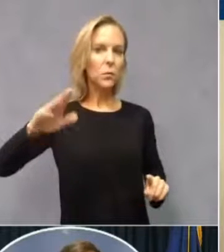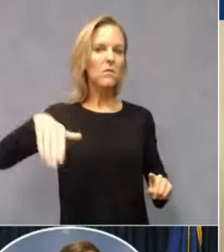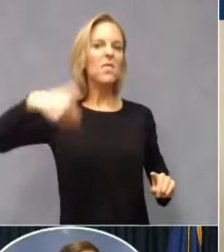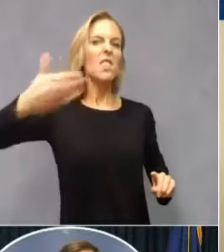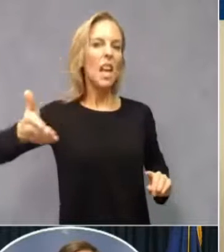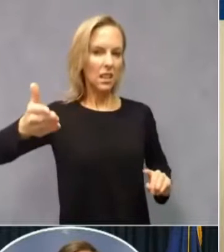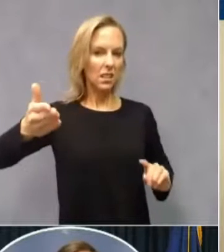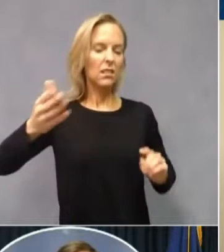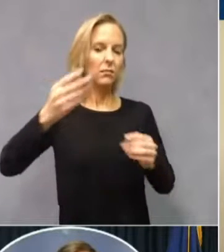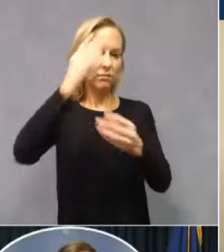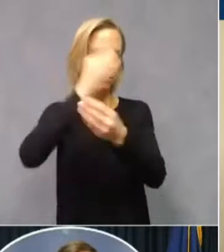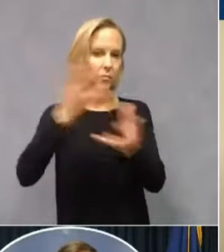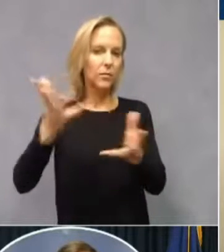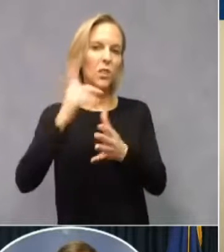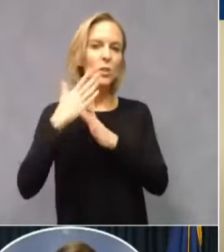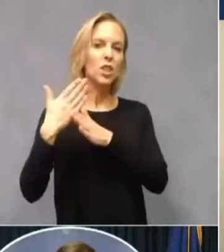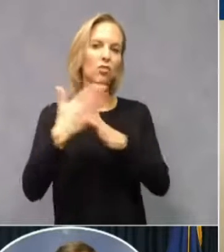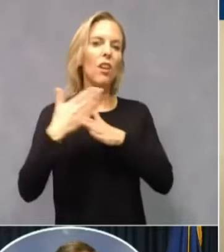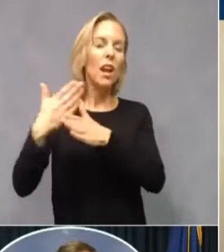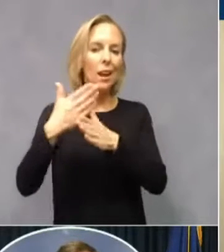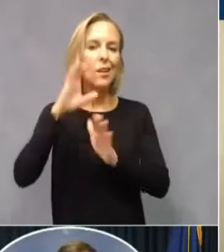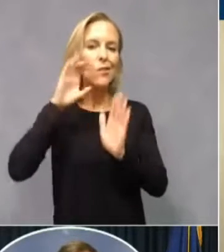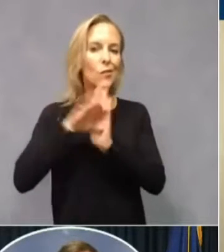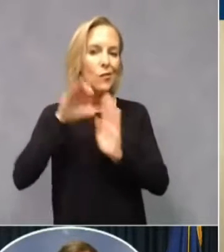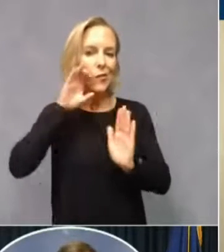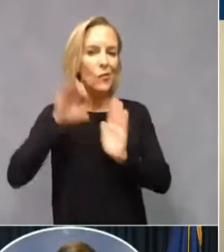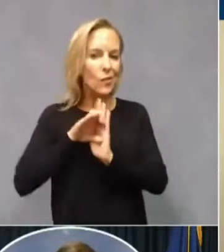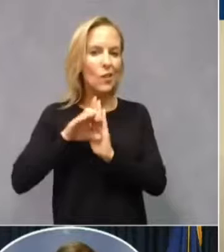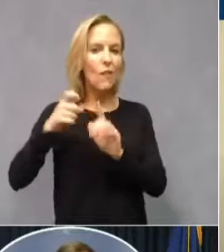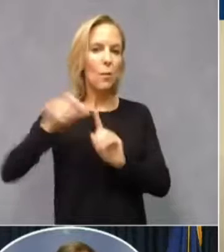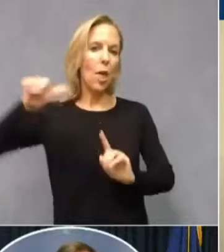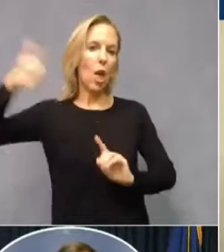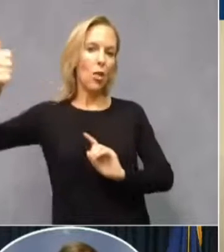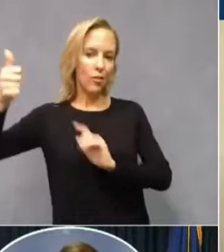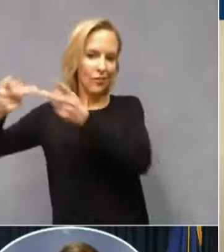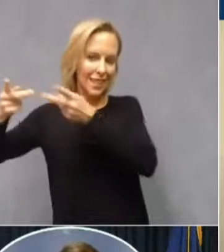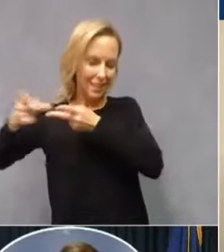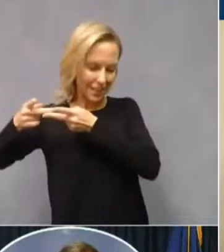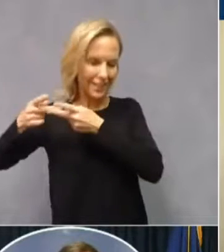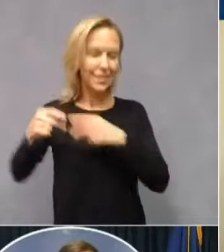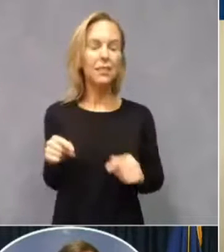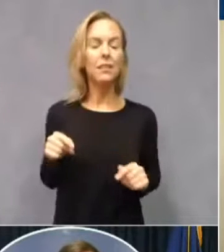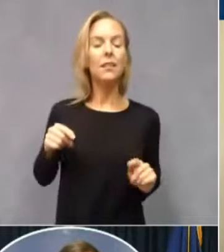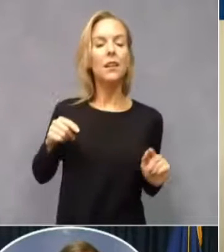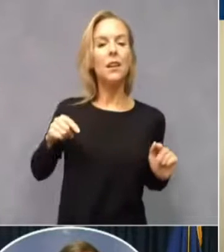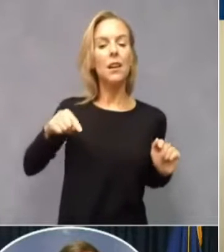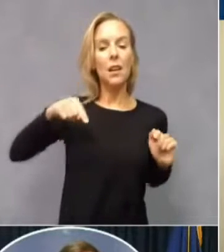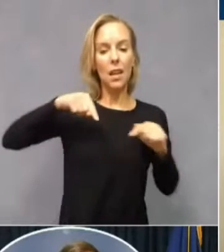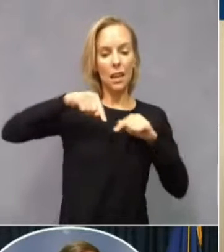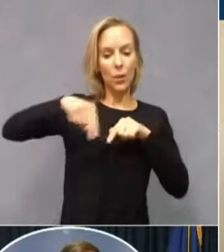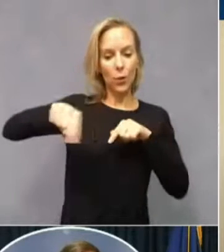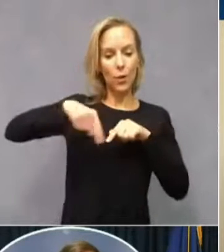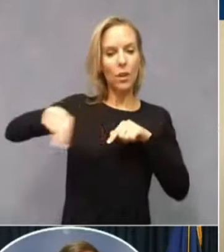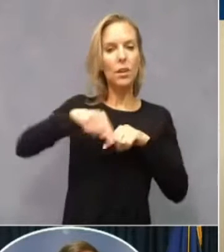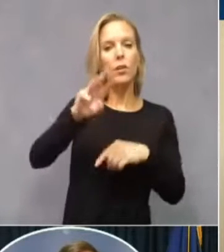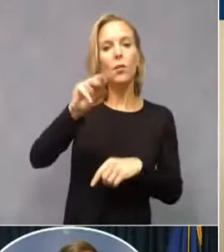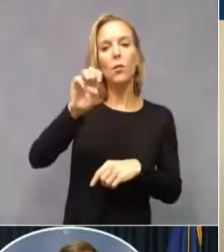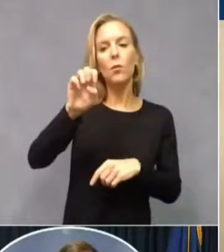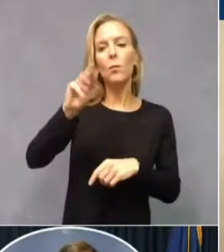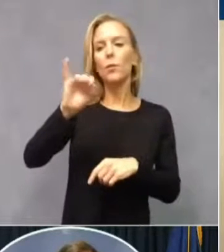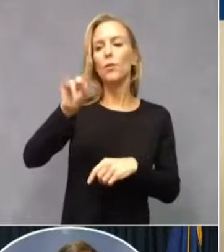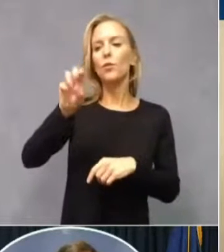share photos and videos from the third facility. Now, later this week, Moderna will be up